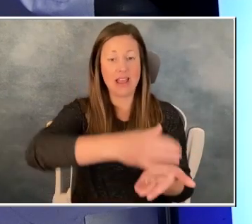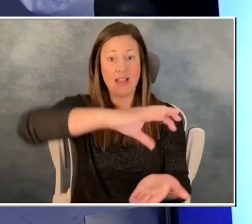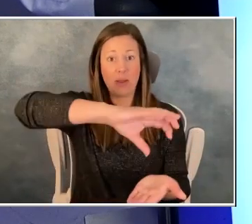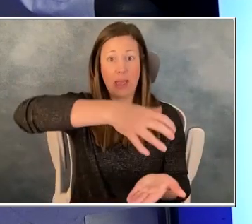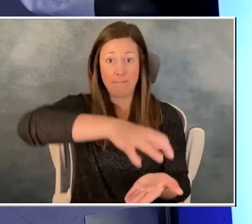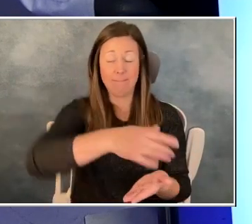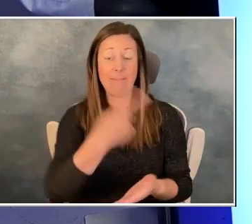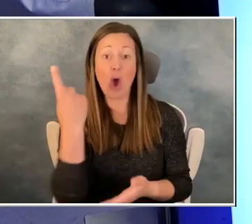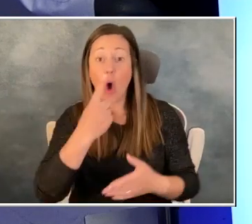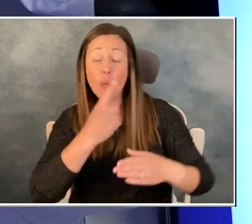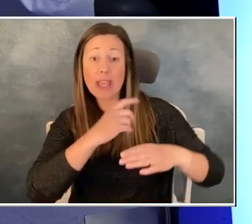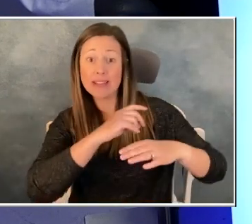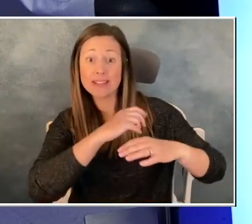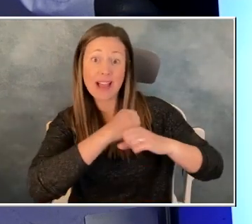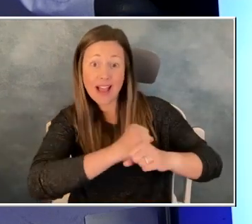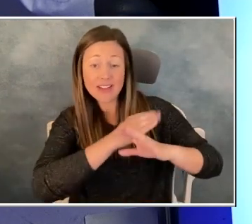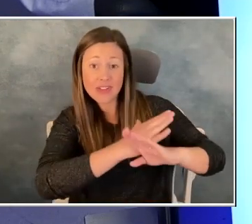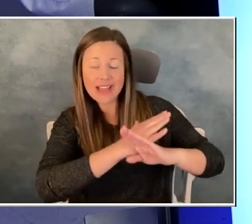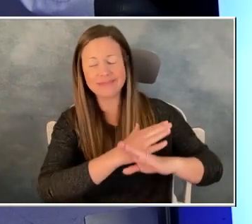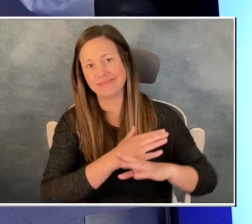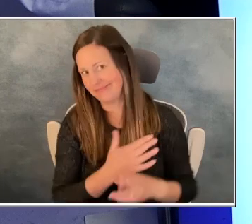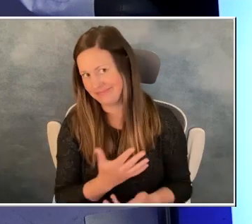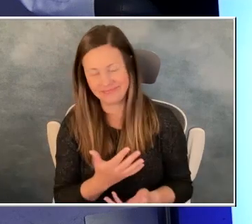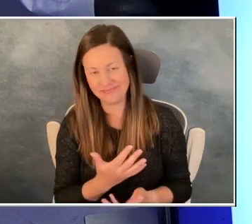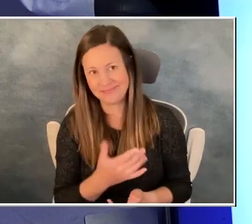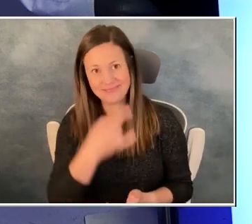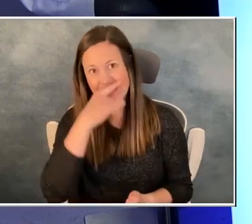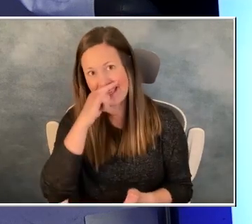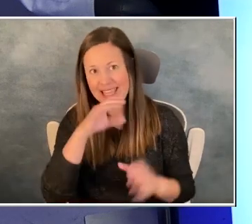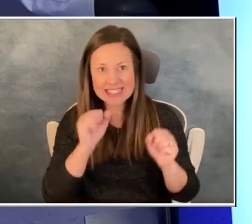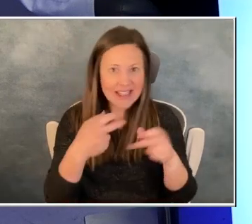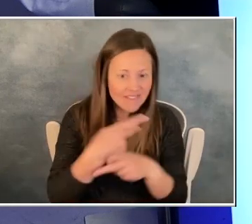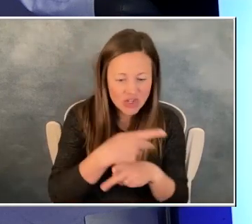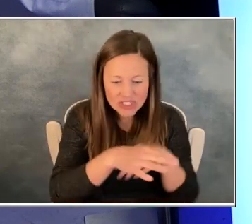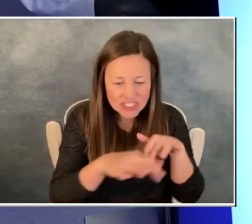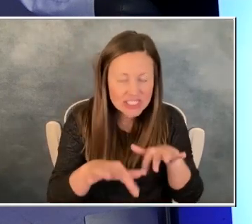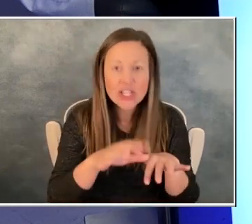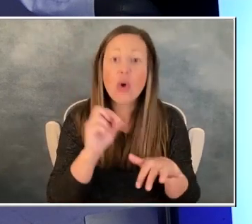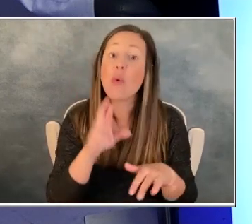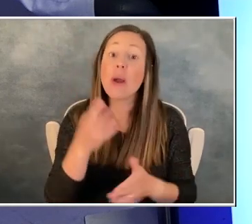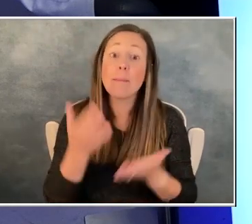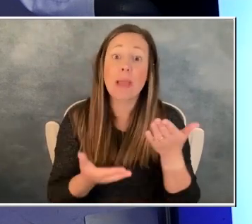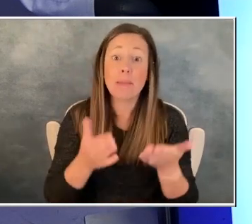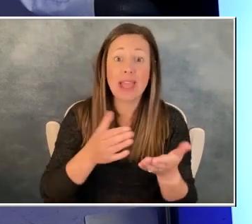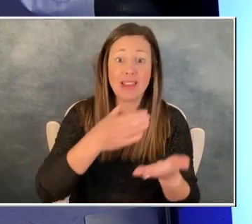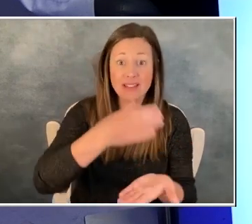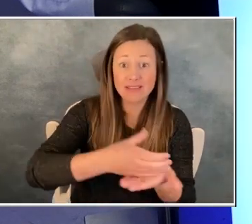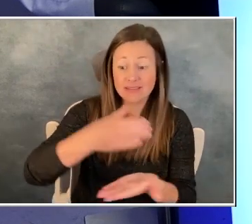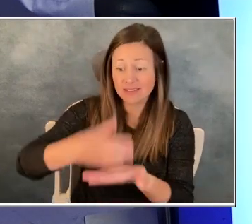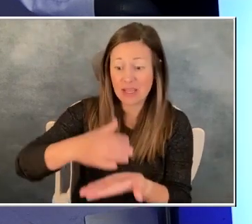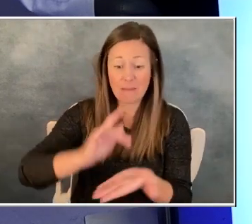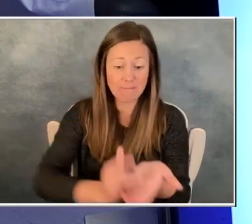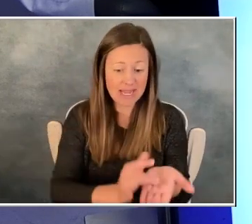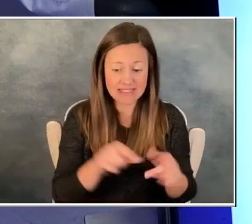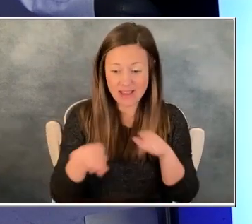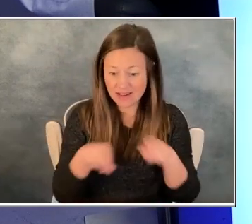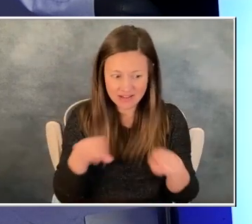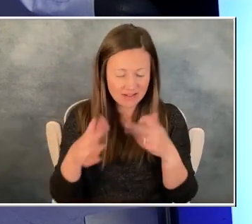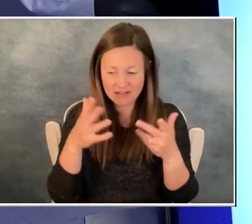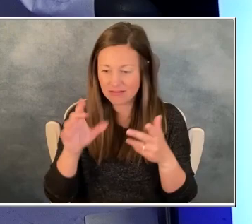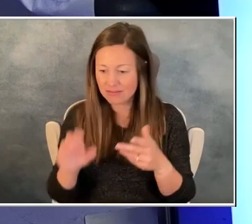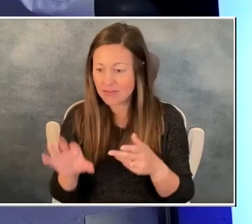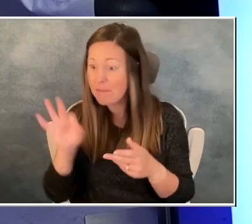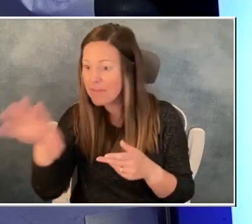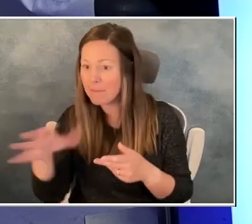or even a parent might open one medication next to their medication and give their child the wrong medication. So what do you